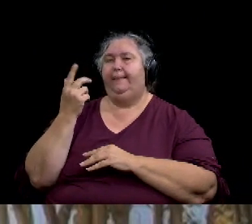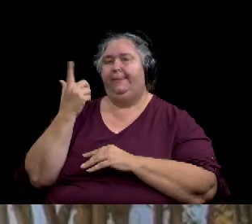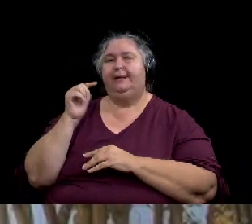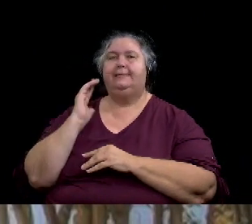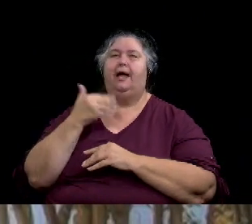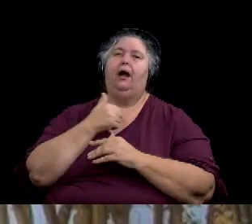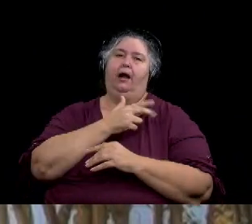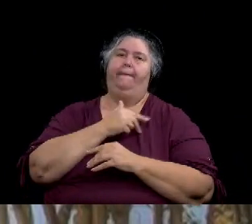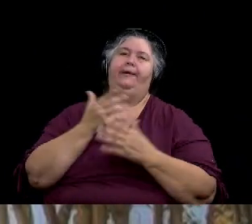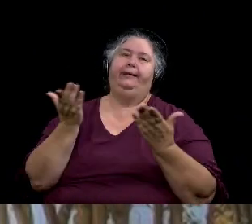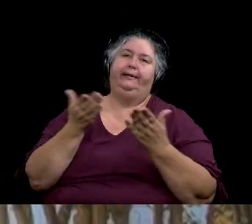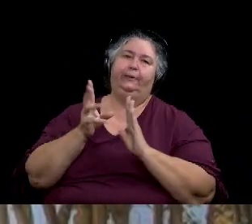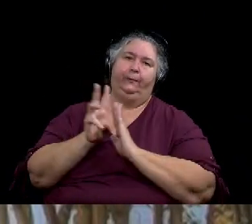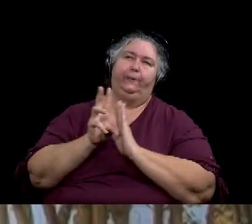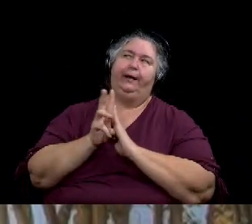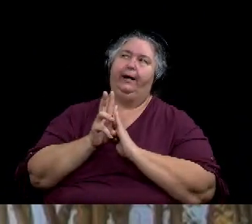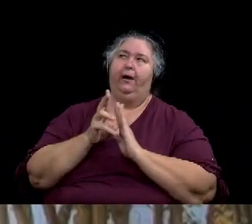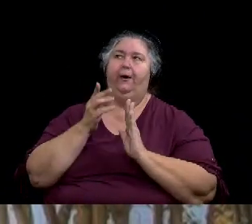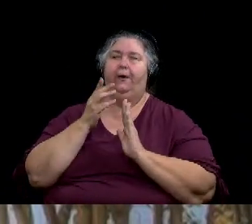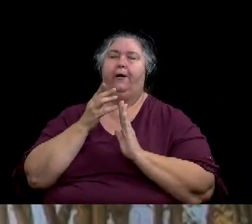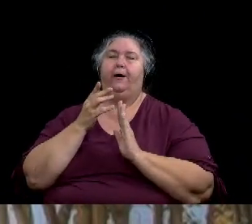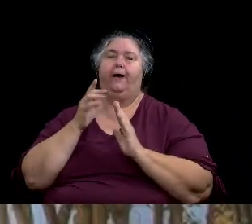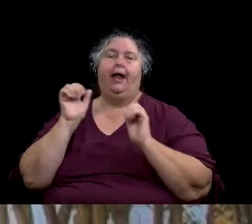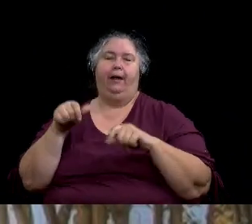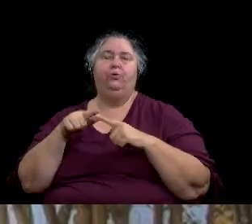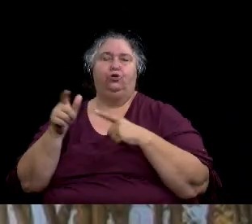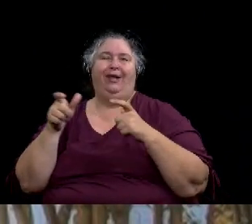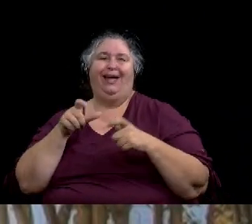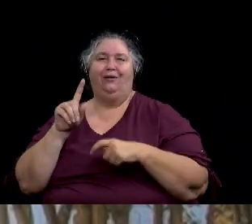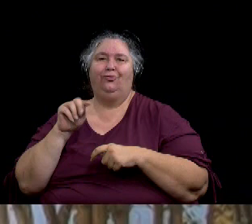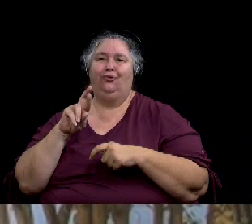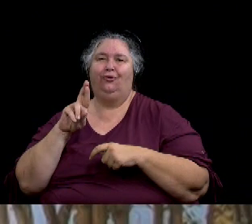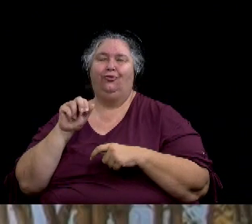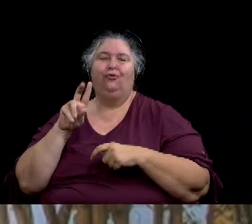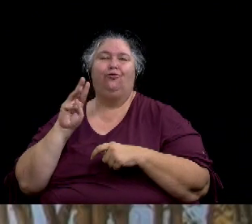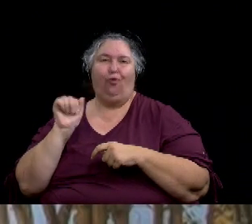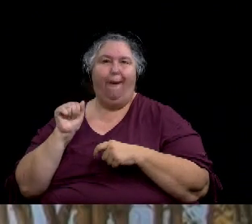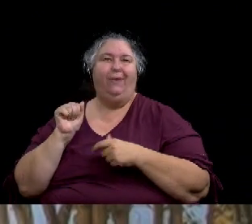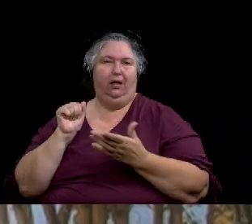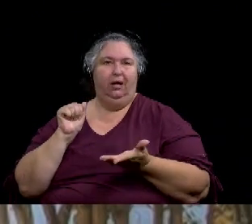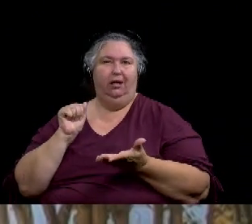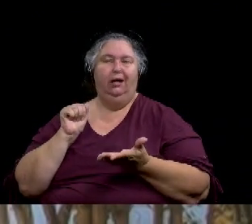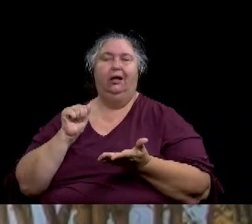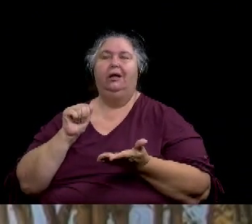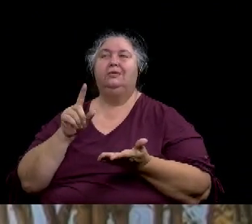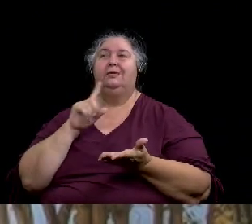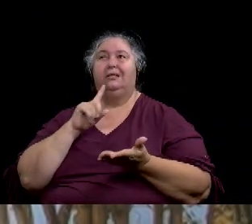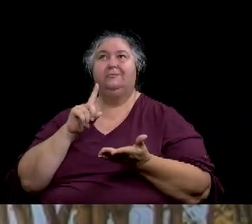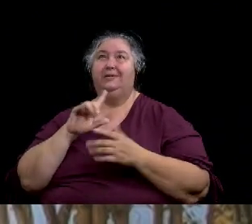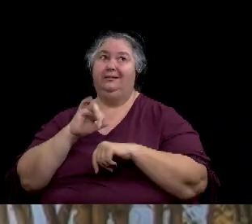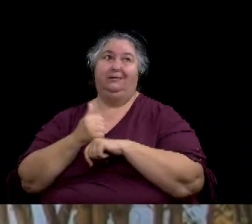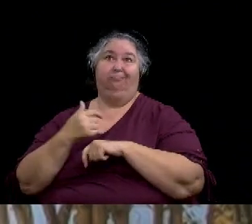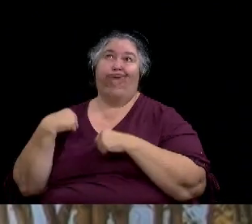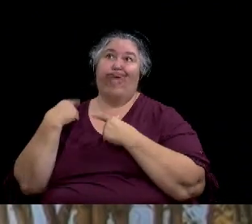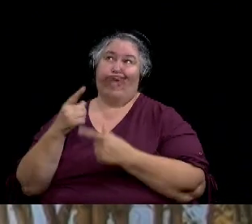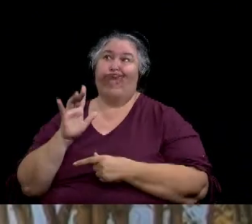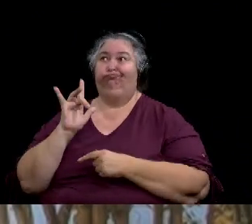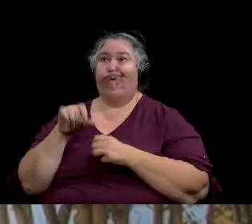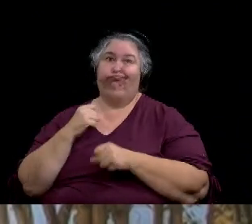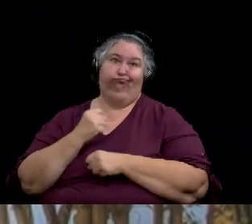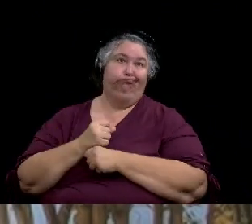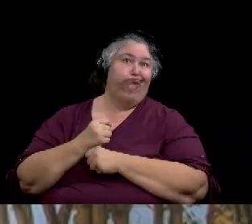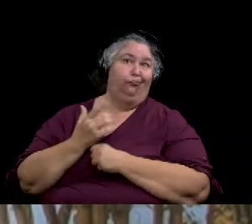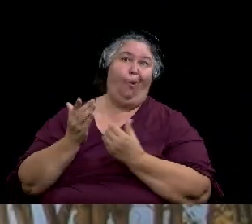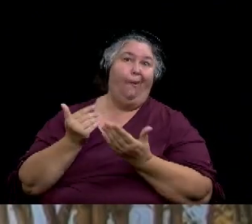hospitals here in Waco are in the best shape to handle trauma. And so this has been in place for almost 25 years now.